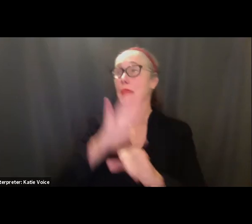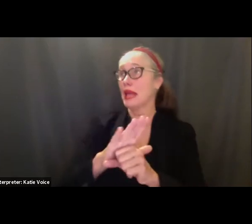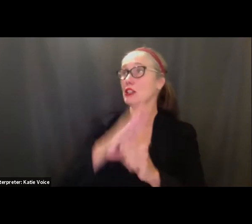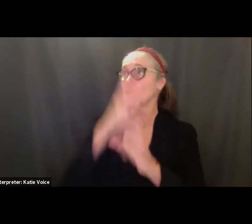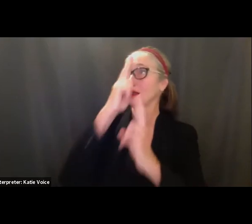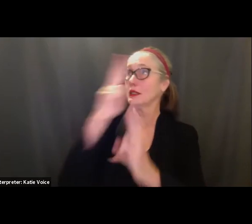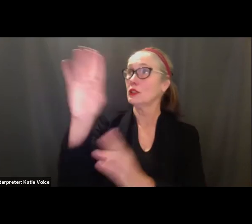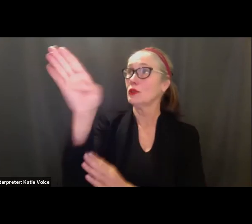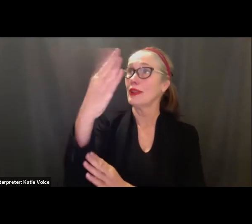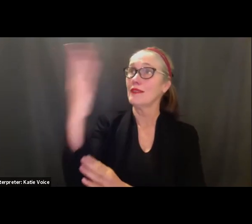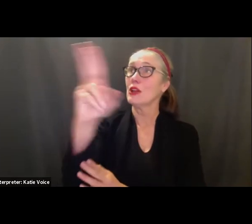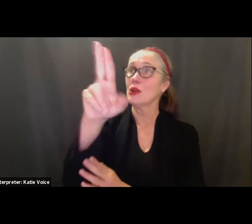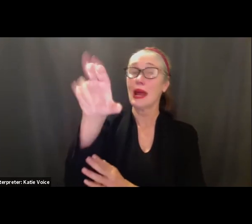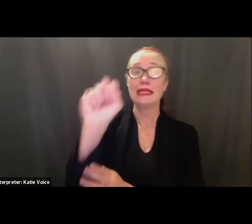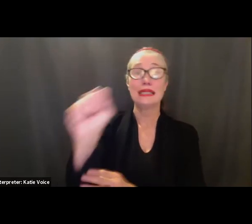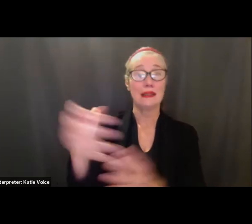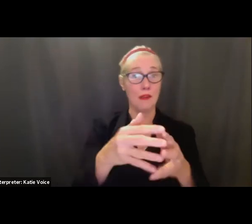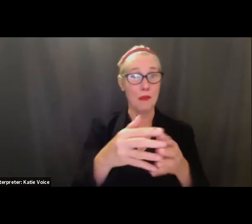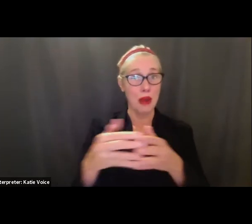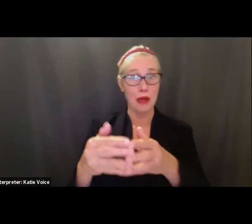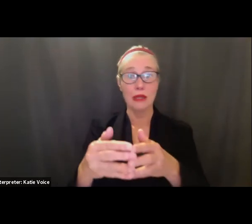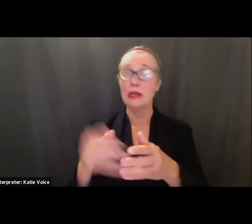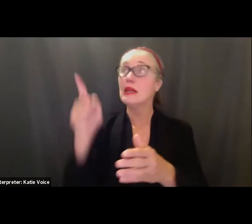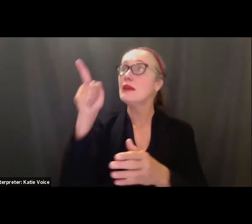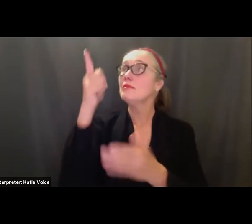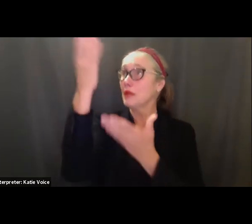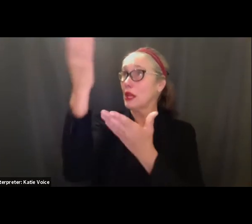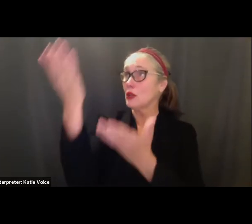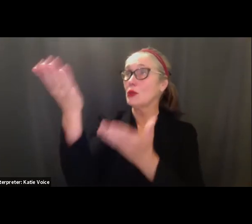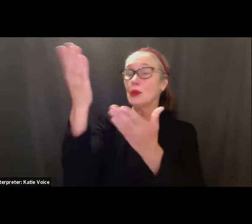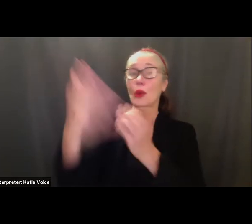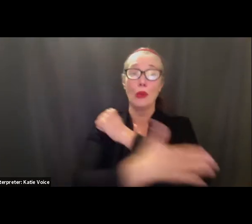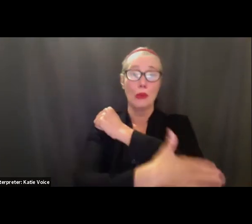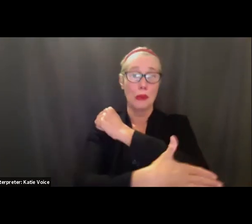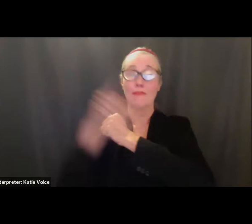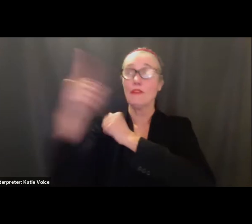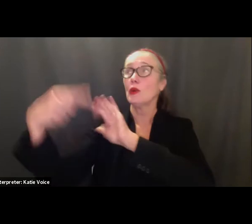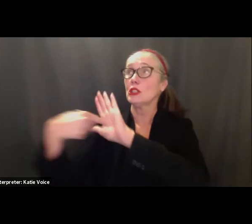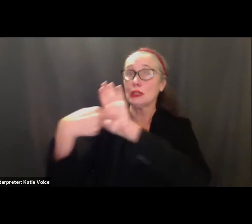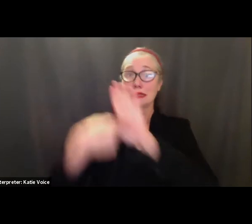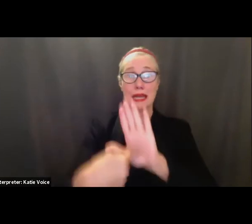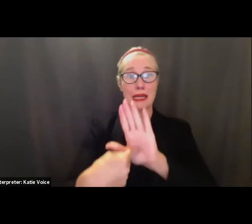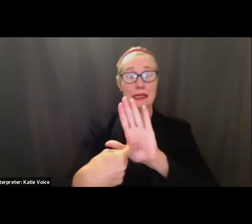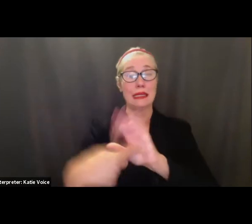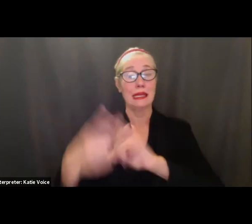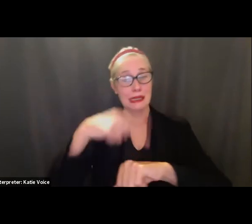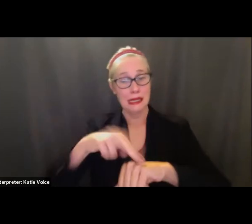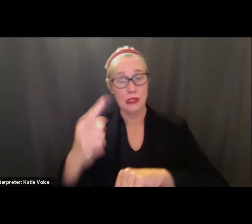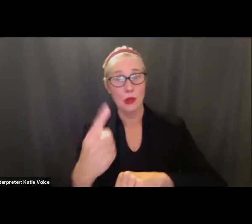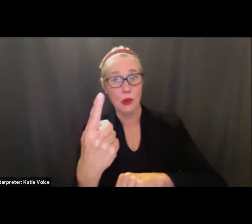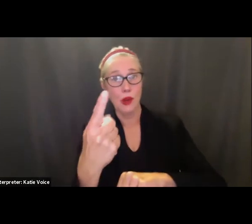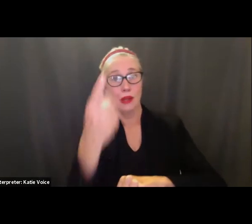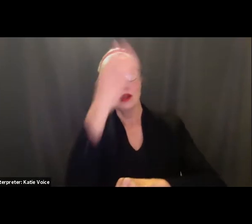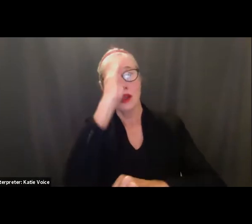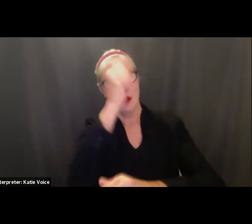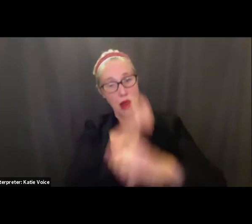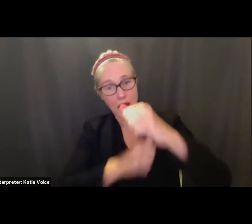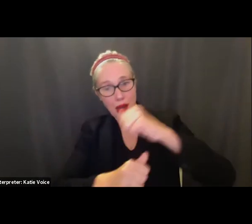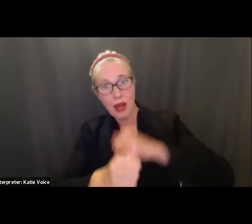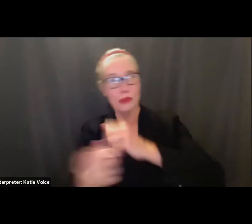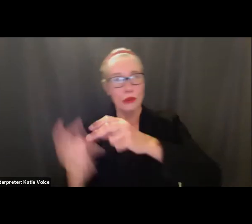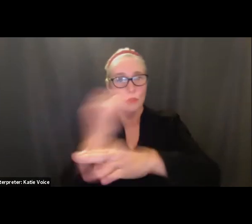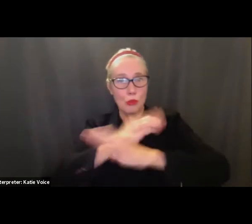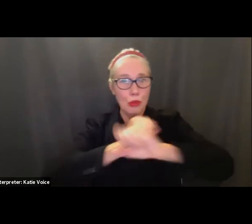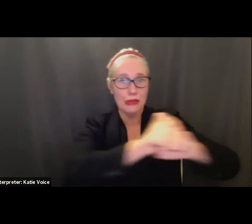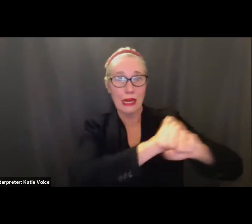america and to the republic for which it stands one nation under god indivisible with liberty and